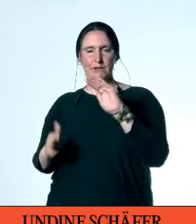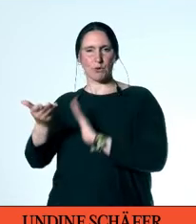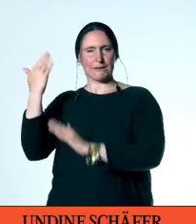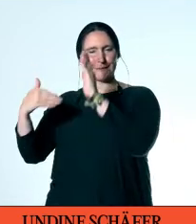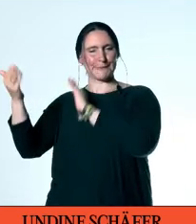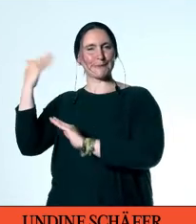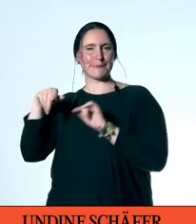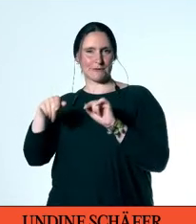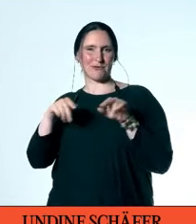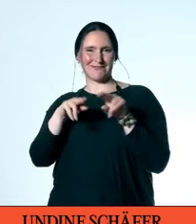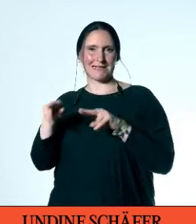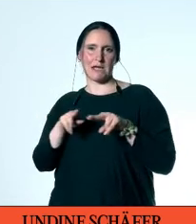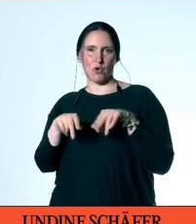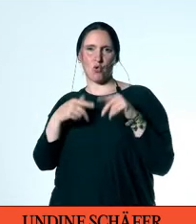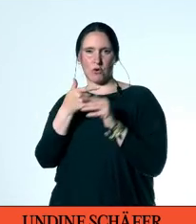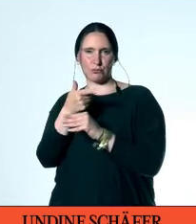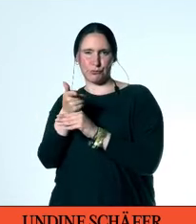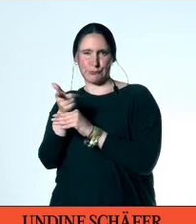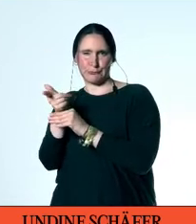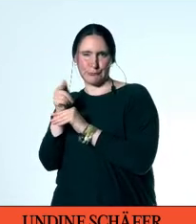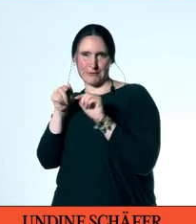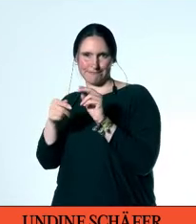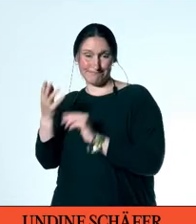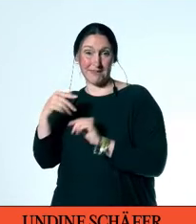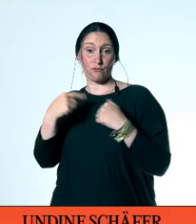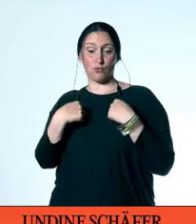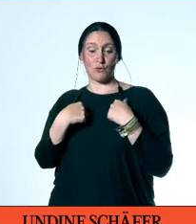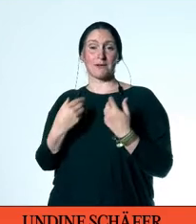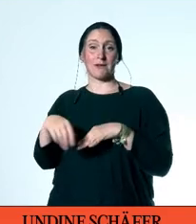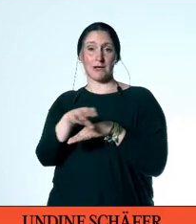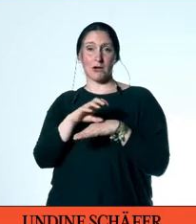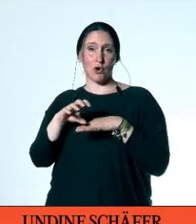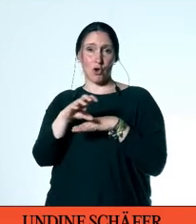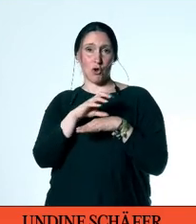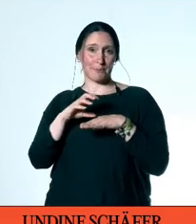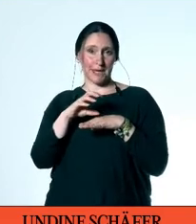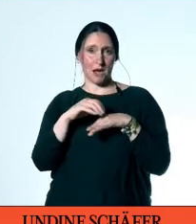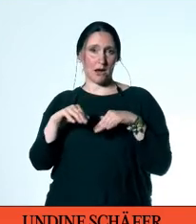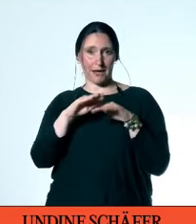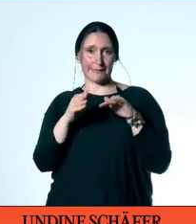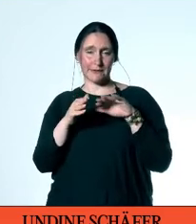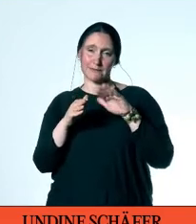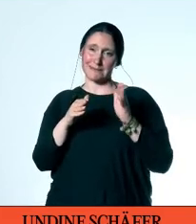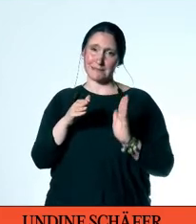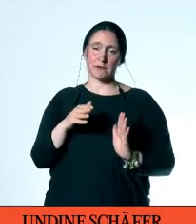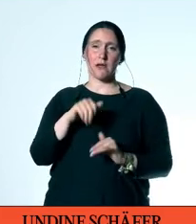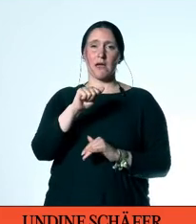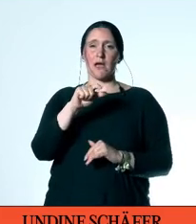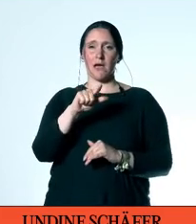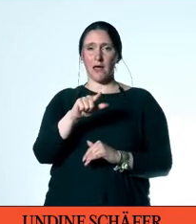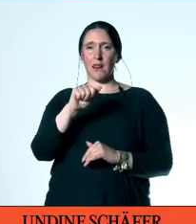And for us who live on the Pacific, on Colombia's Pacific coast, the alabao is a very important tradition.